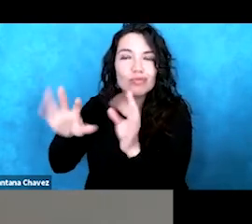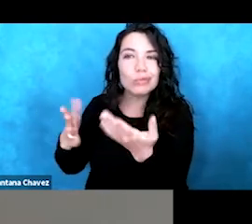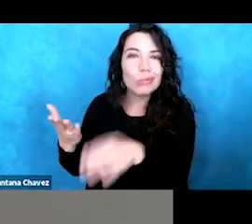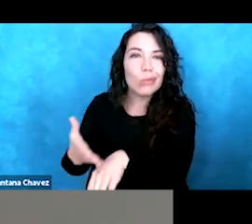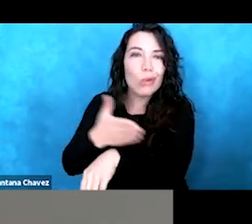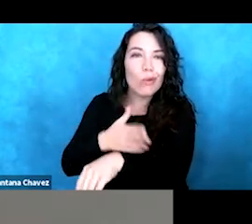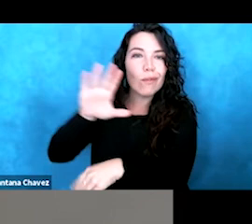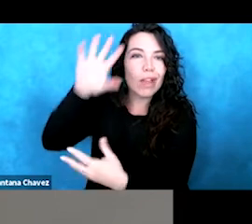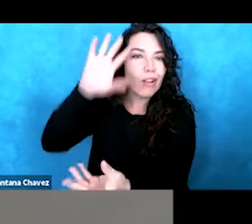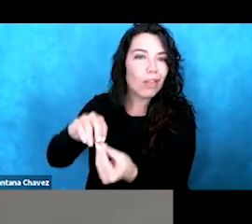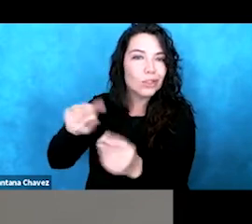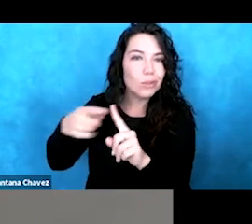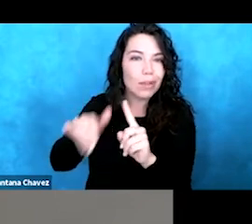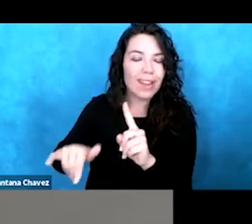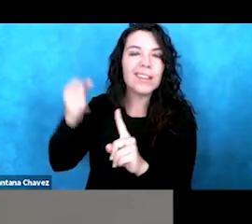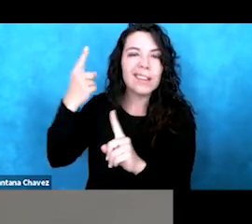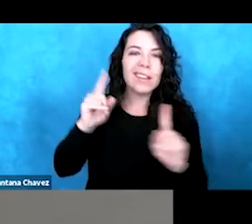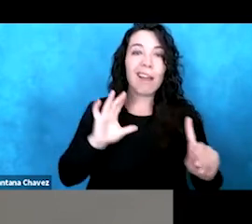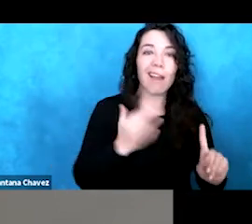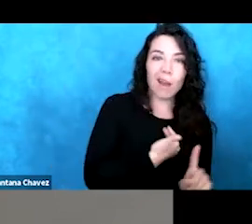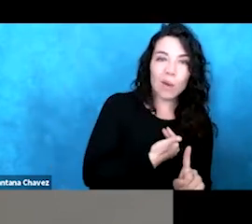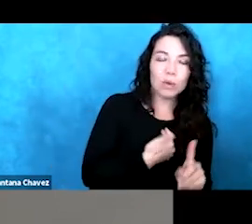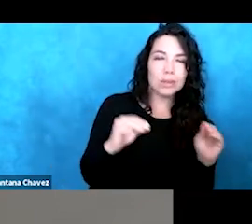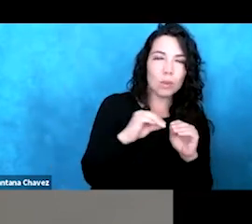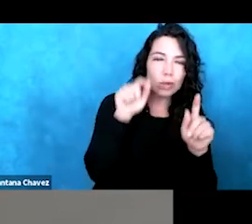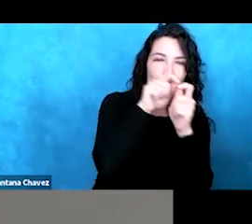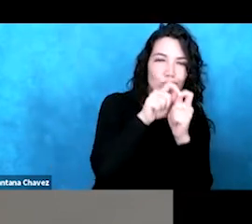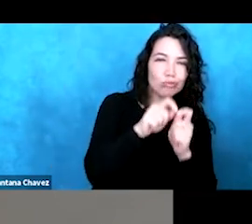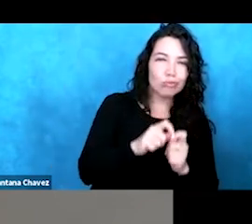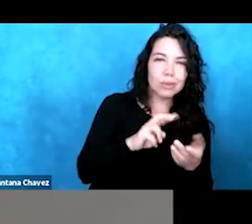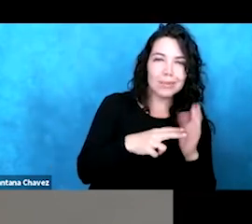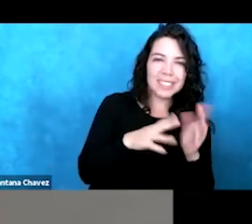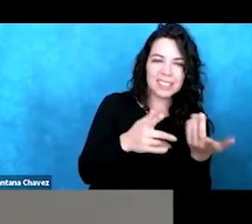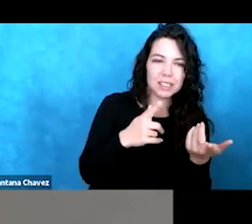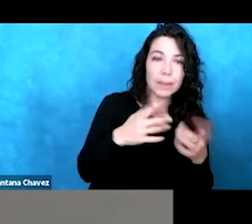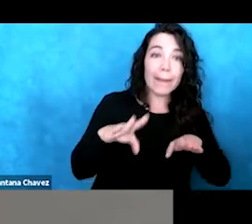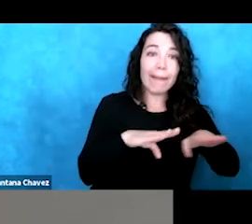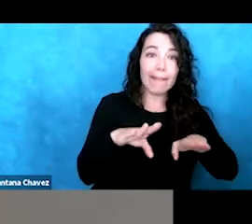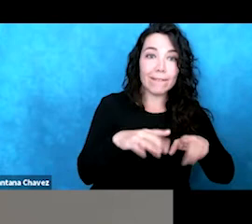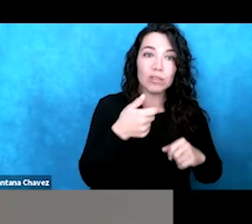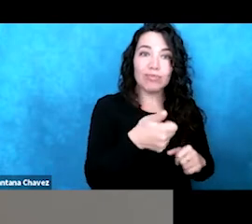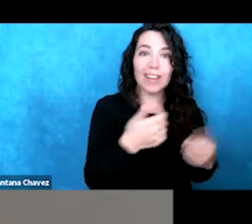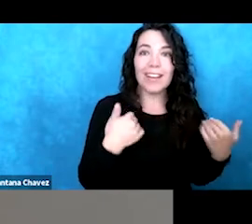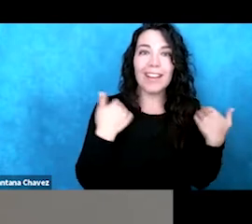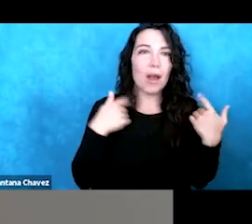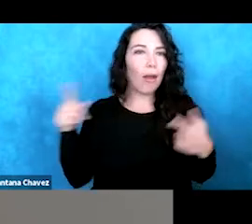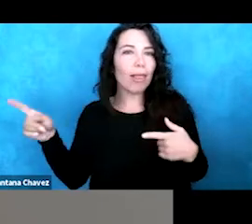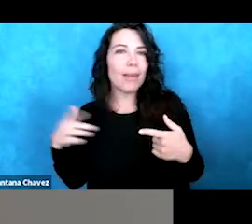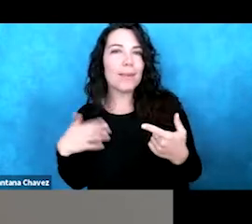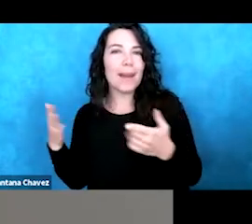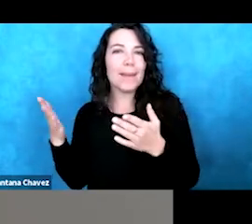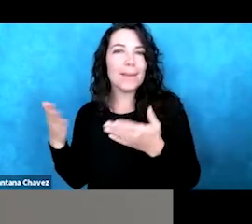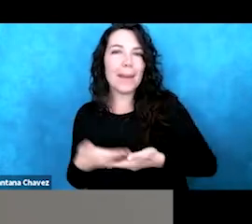more nuanced. It's teaching young people behaviors that can help them understand and master emotion, deploy that, so that's my baby, deploy that